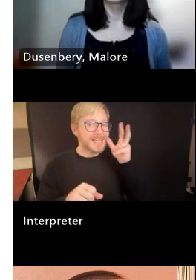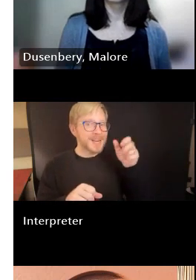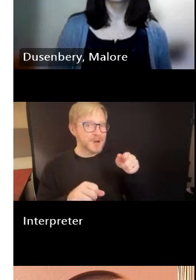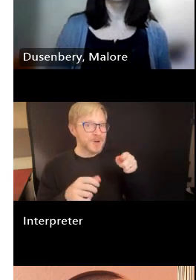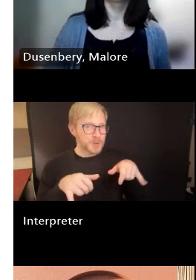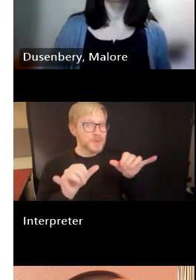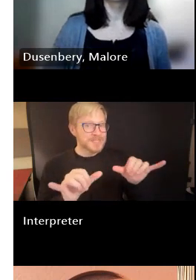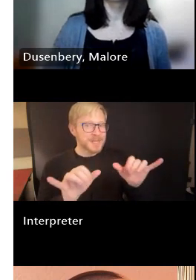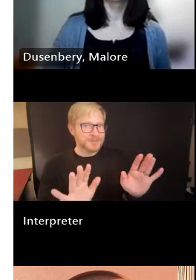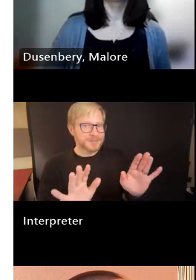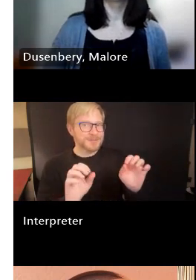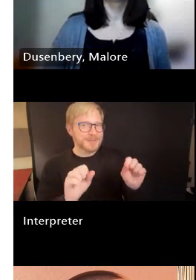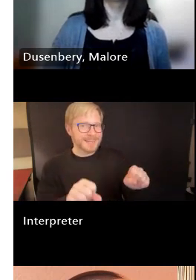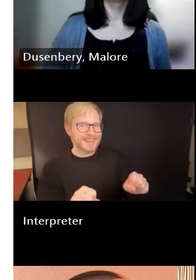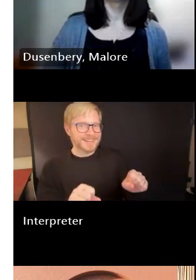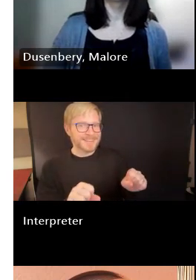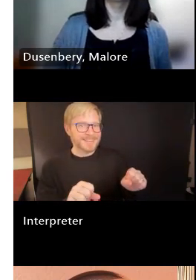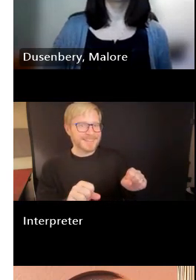disabled?